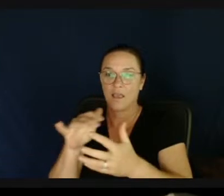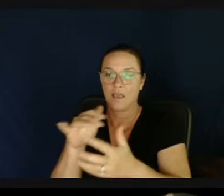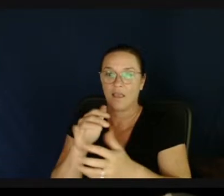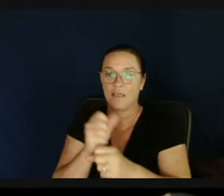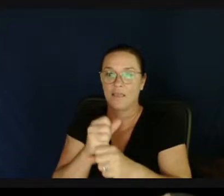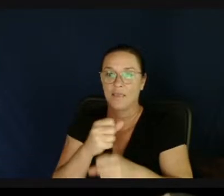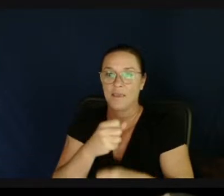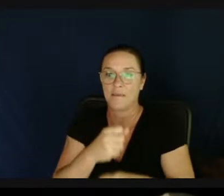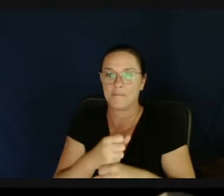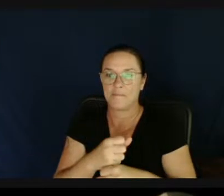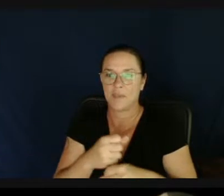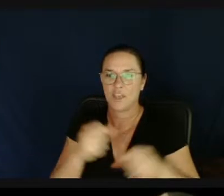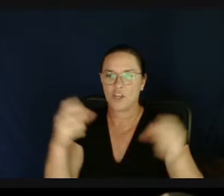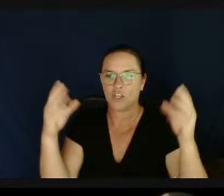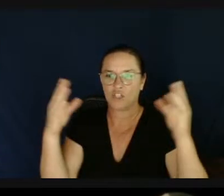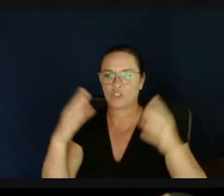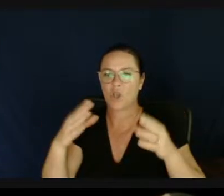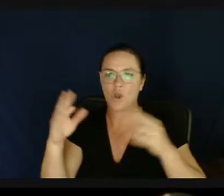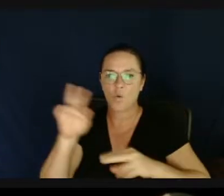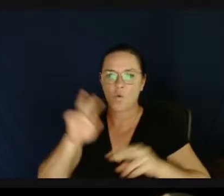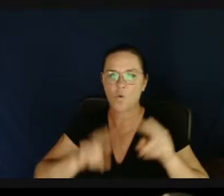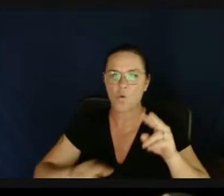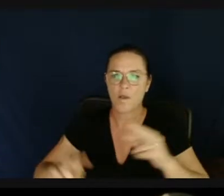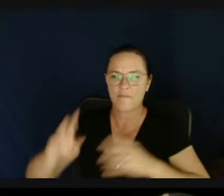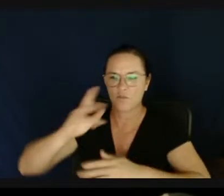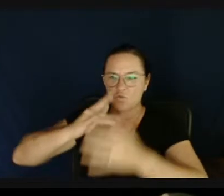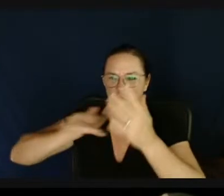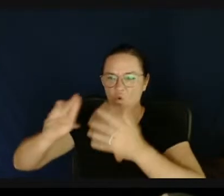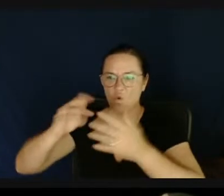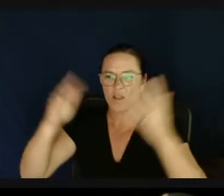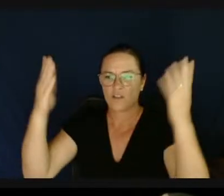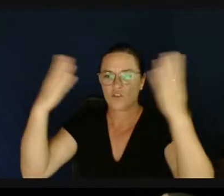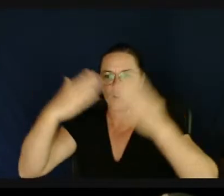crater in swirling darkness.